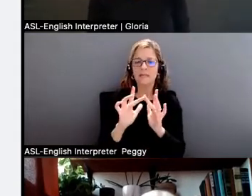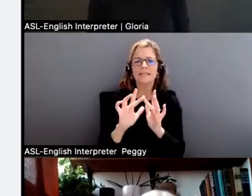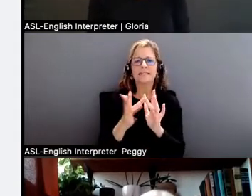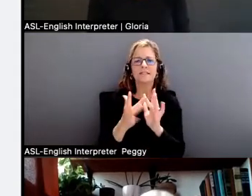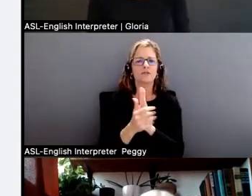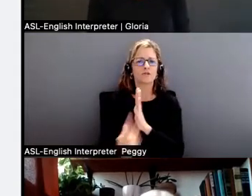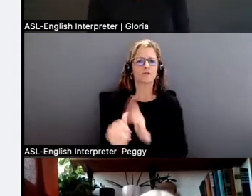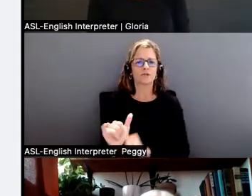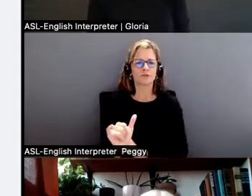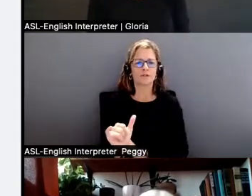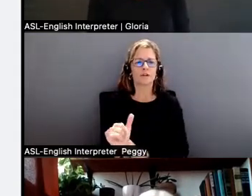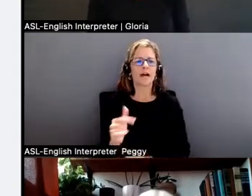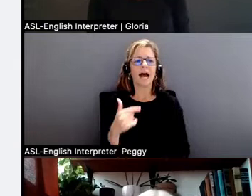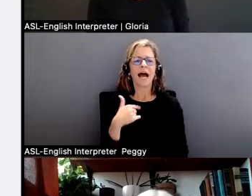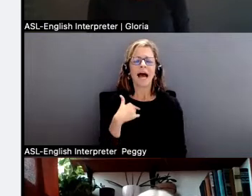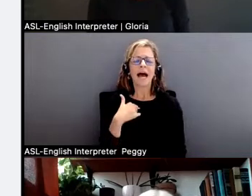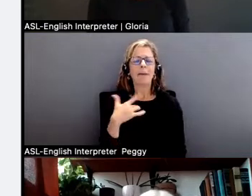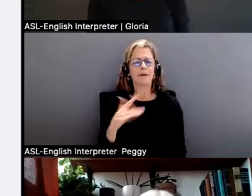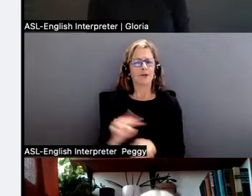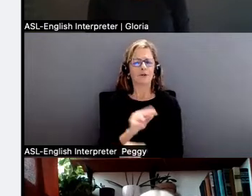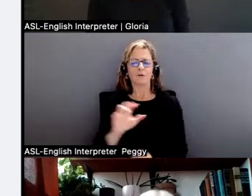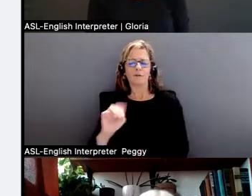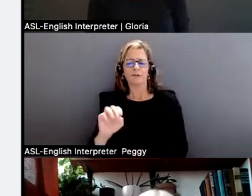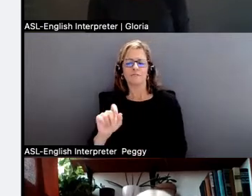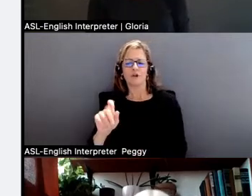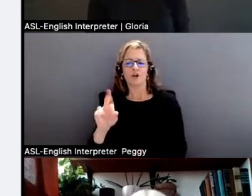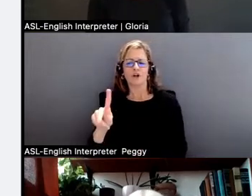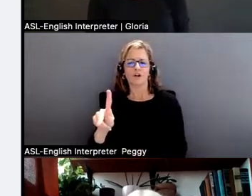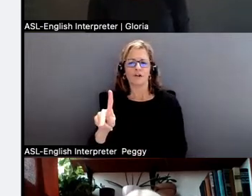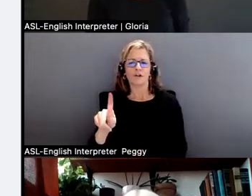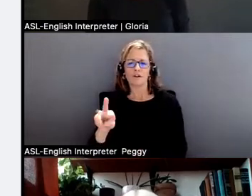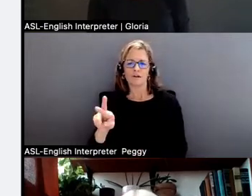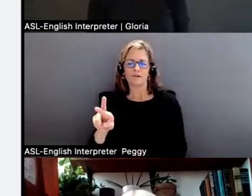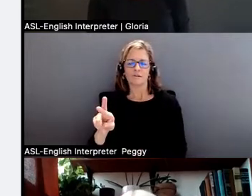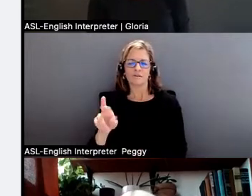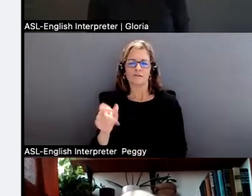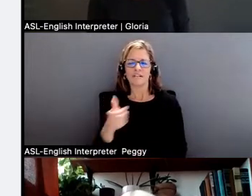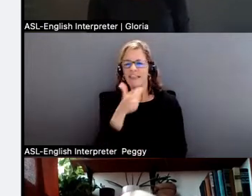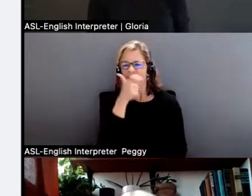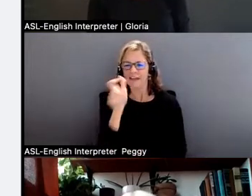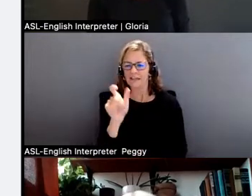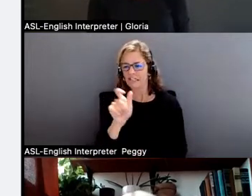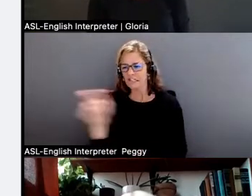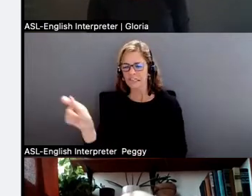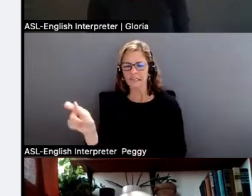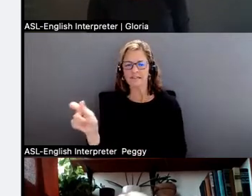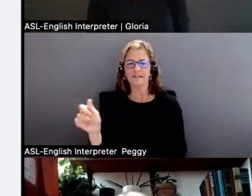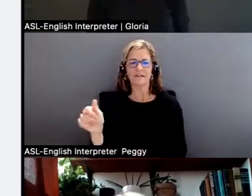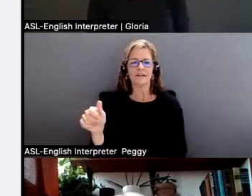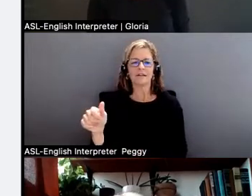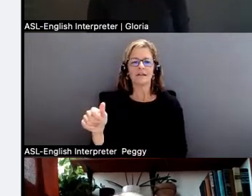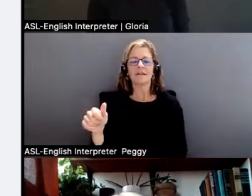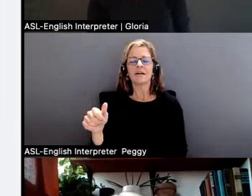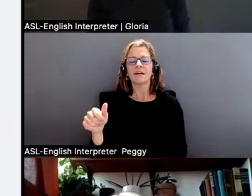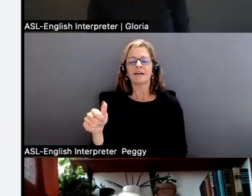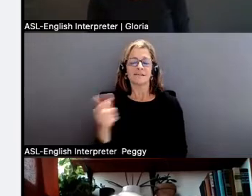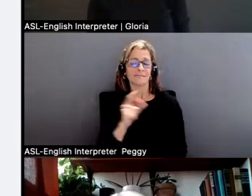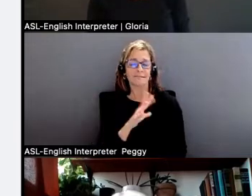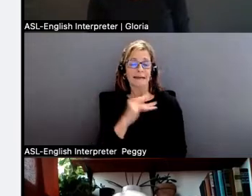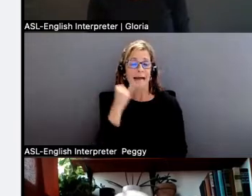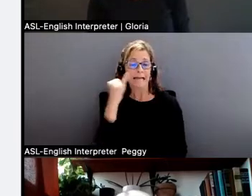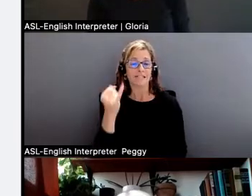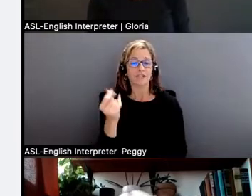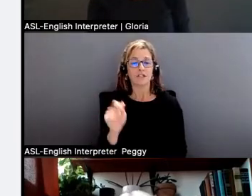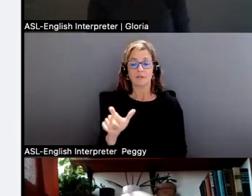probably use the marker here, one of the thicker ones. And a really nice trick is to